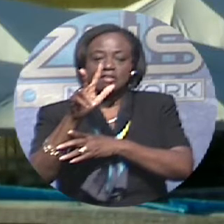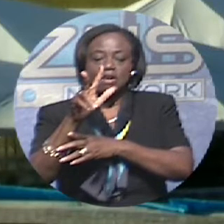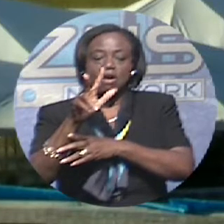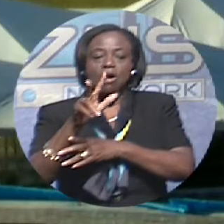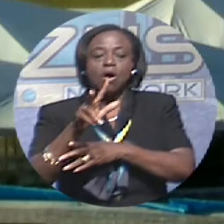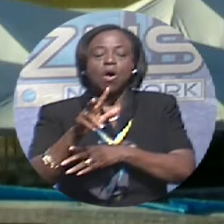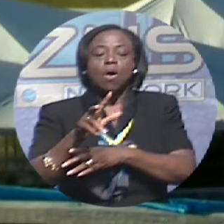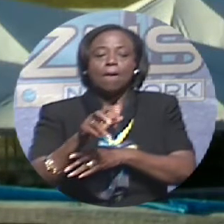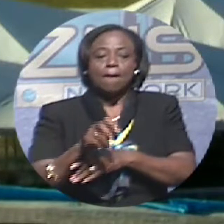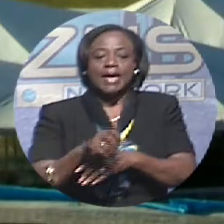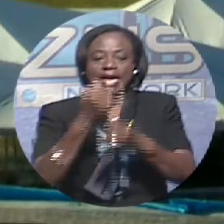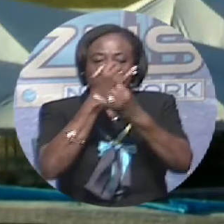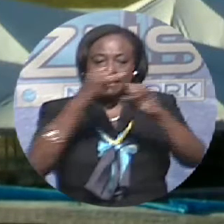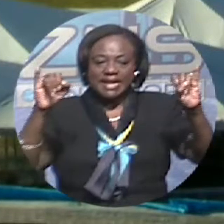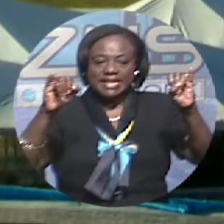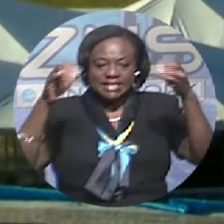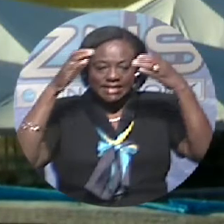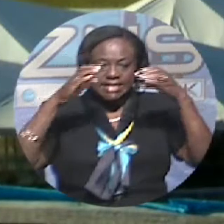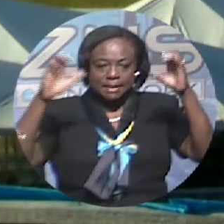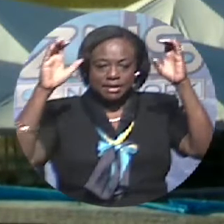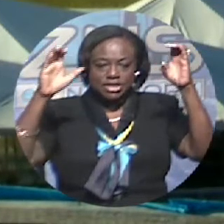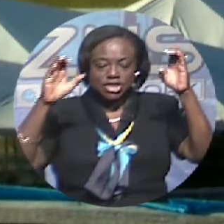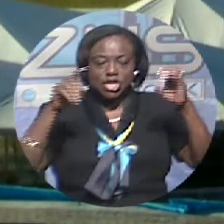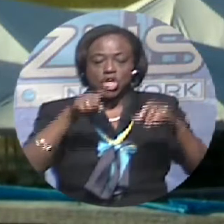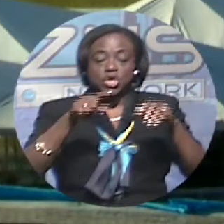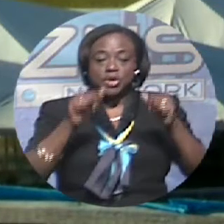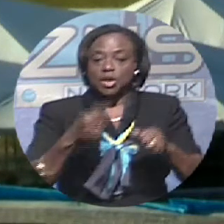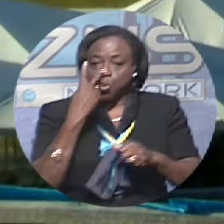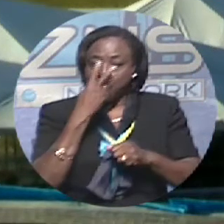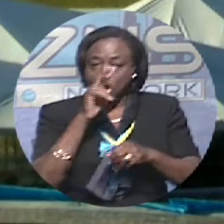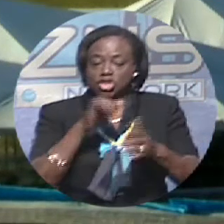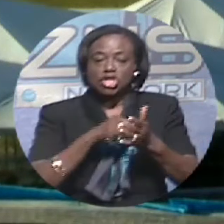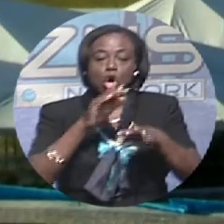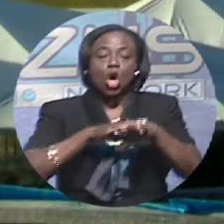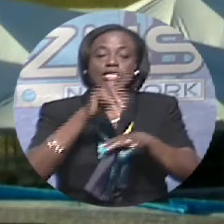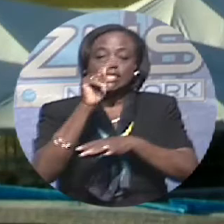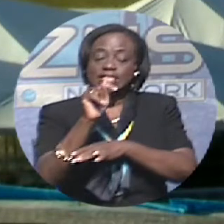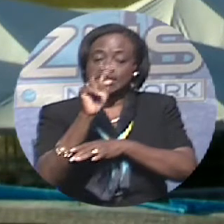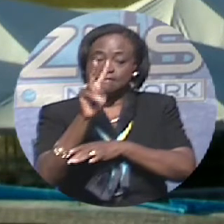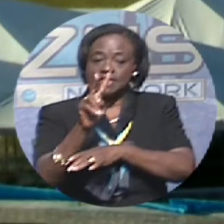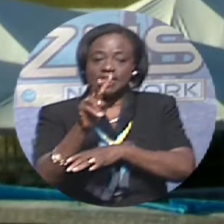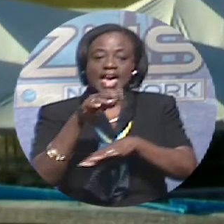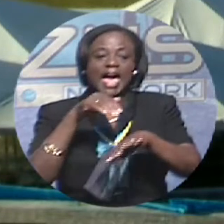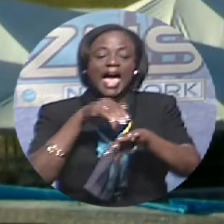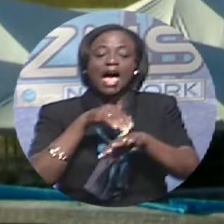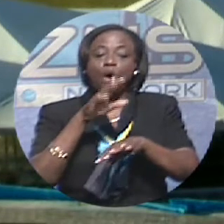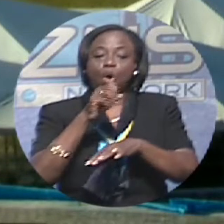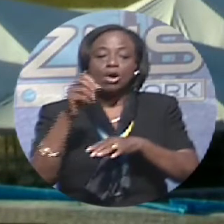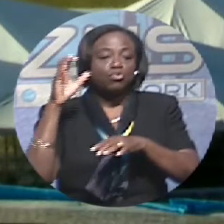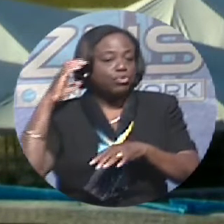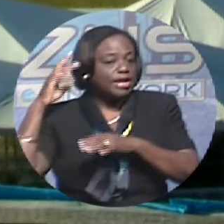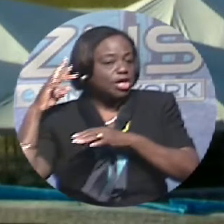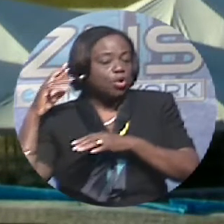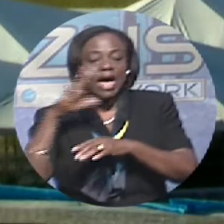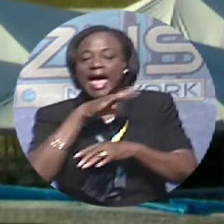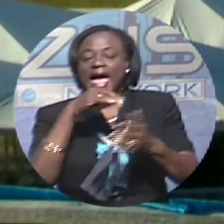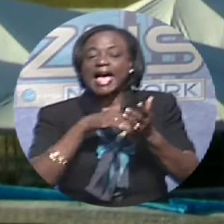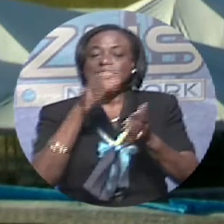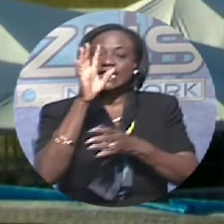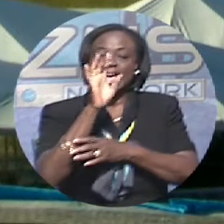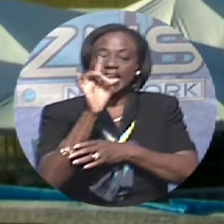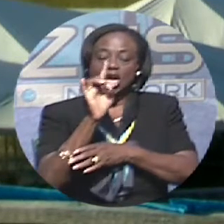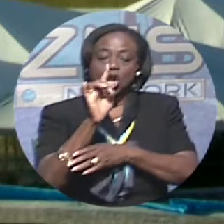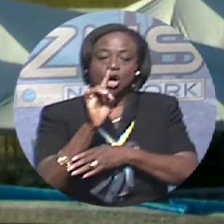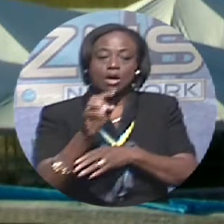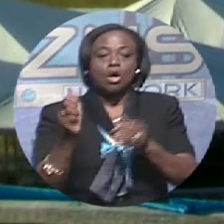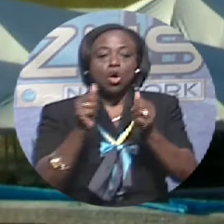evening, and you can watch and listen to live coverage on the ZNS television and radio network starting at 8 p.m. with an ecumenical service